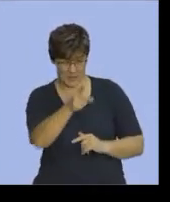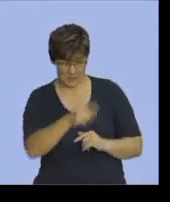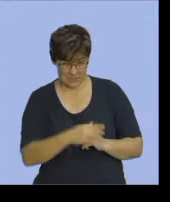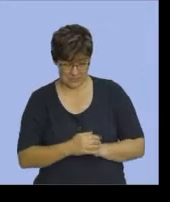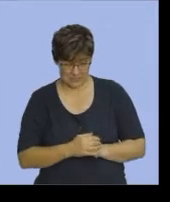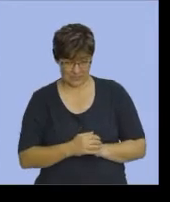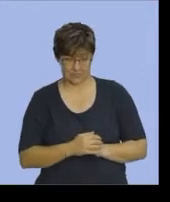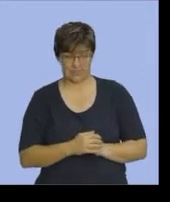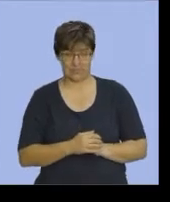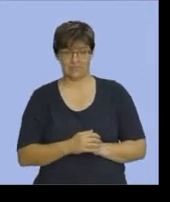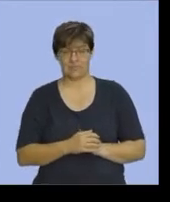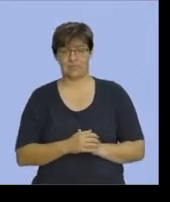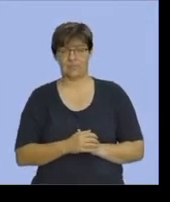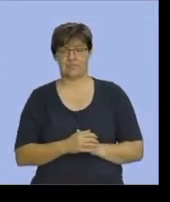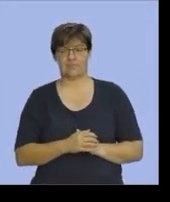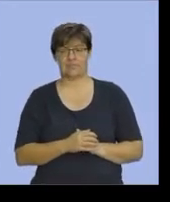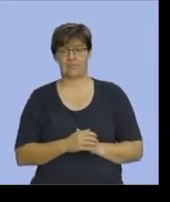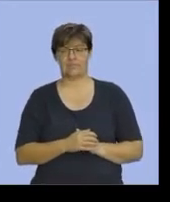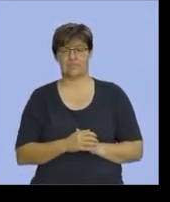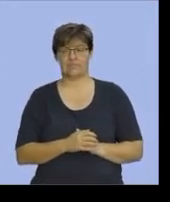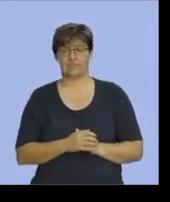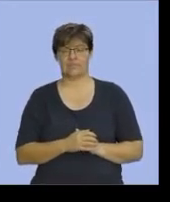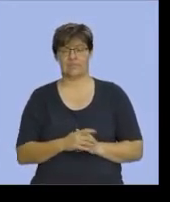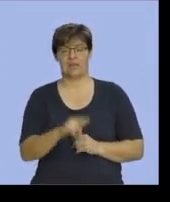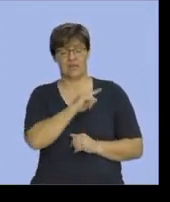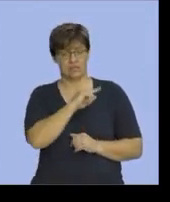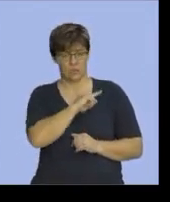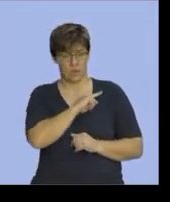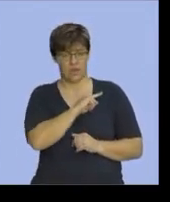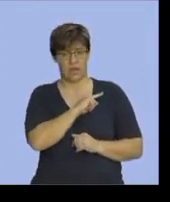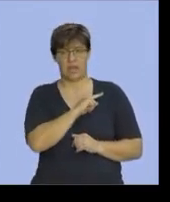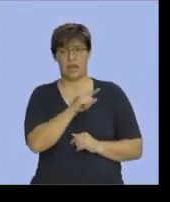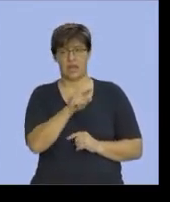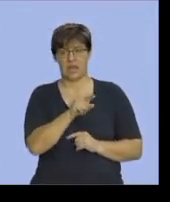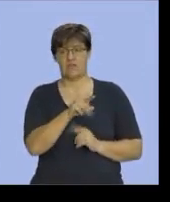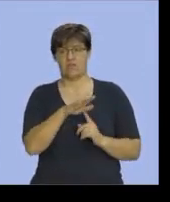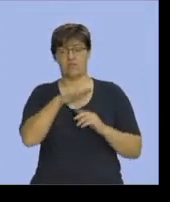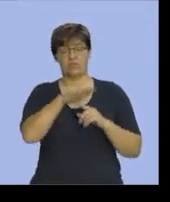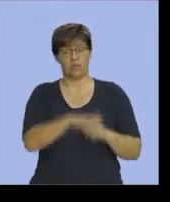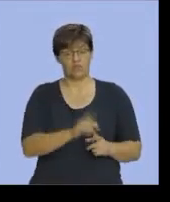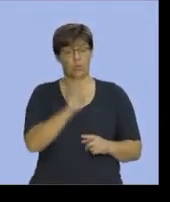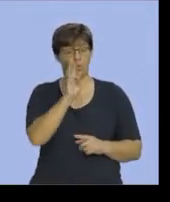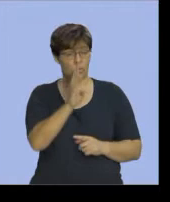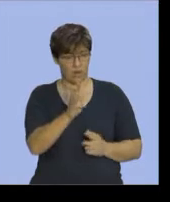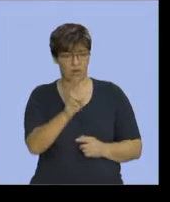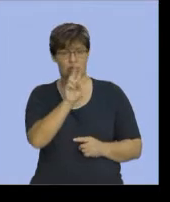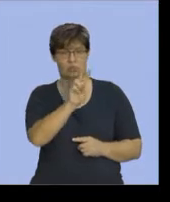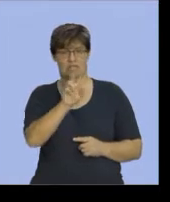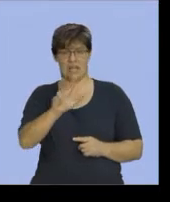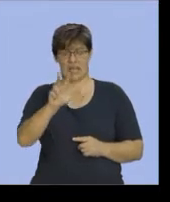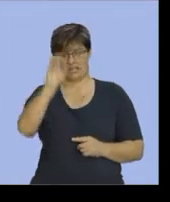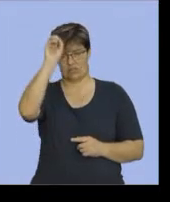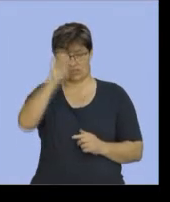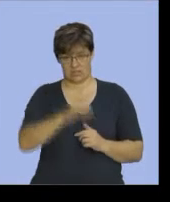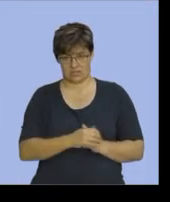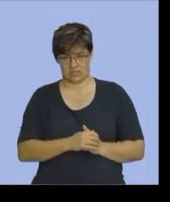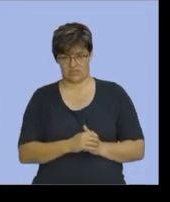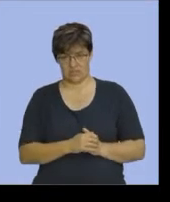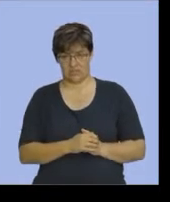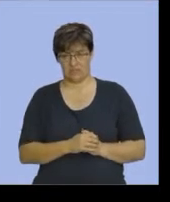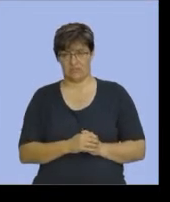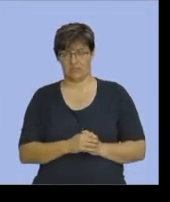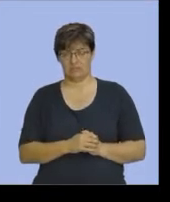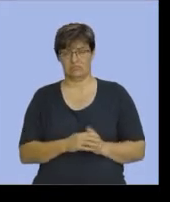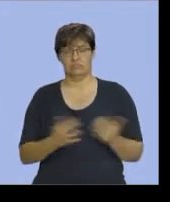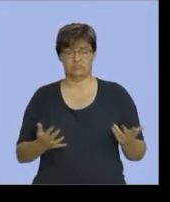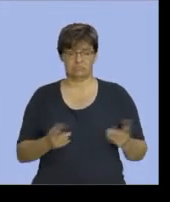you're still okay with in terms of your lines there. Therefore, the angle of depression here will also be the